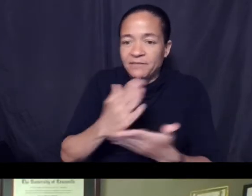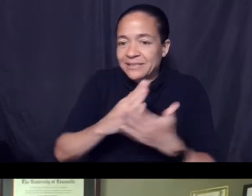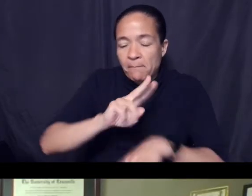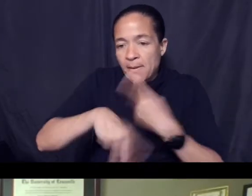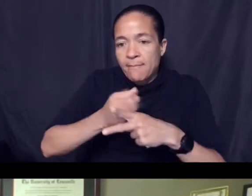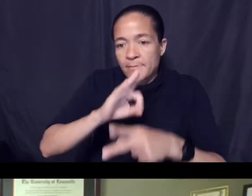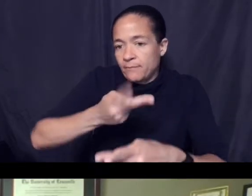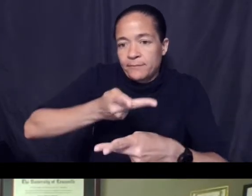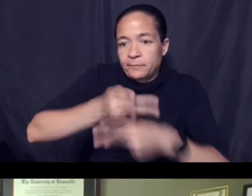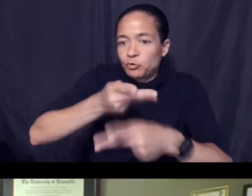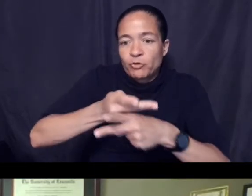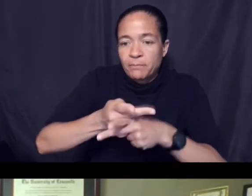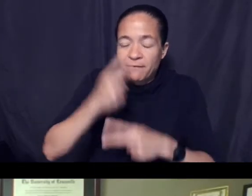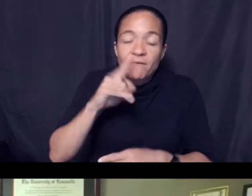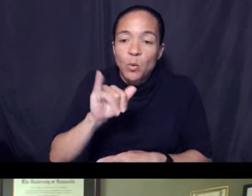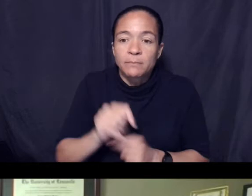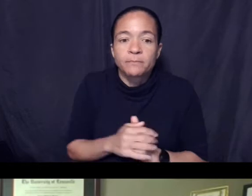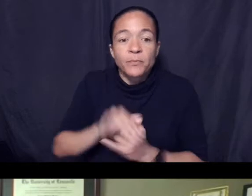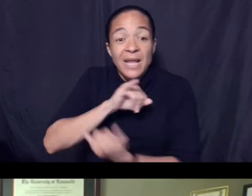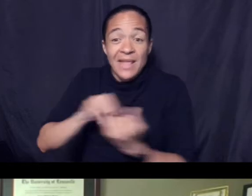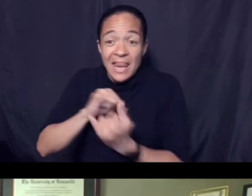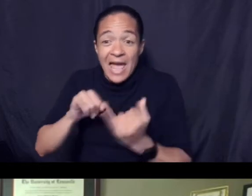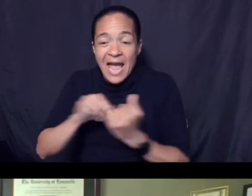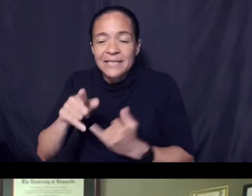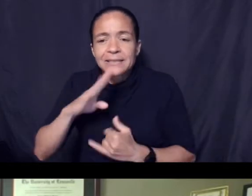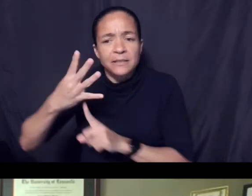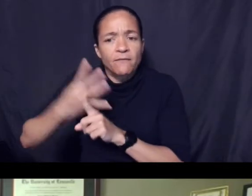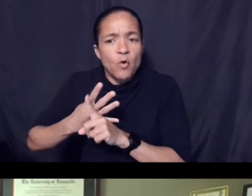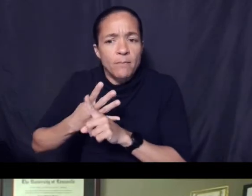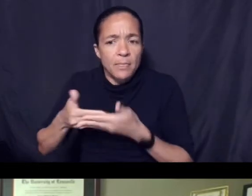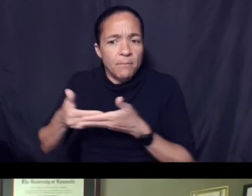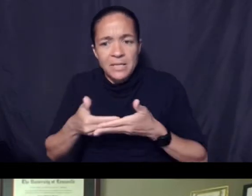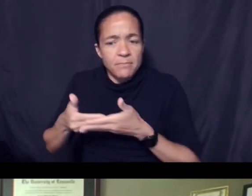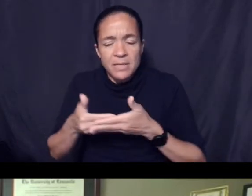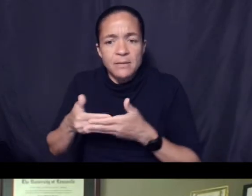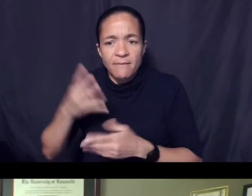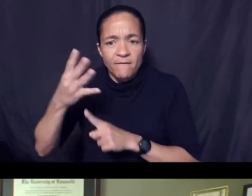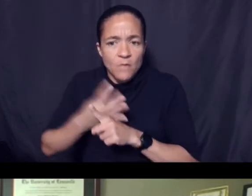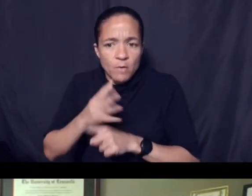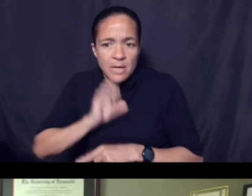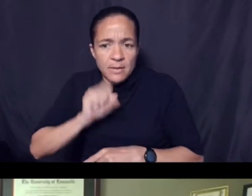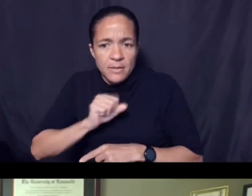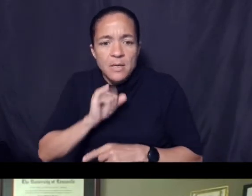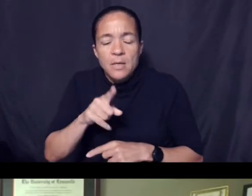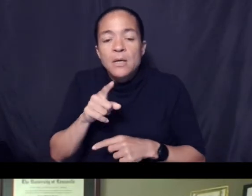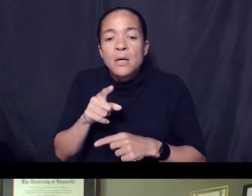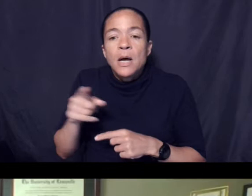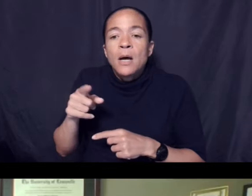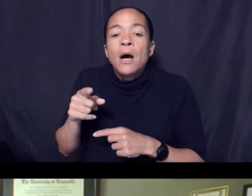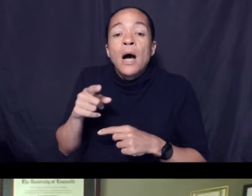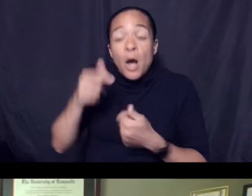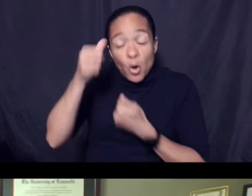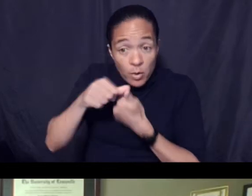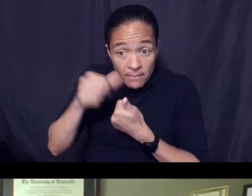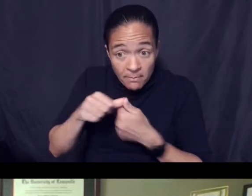And this very last picture is actually a 4-month-old baby. It's provided by the American Academy of Pediatrics. And just remember,